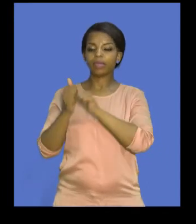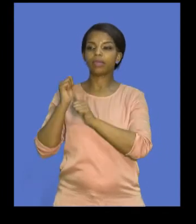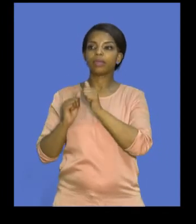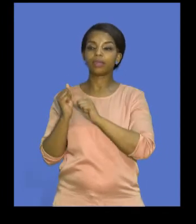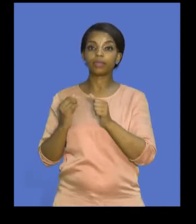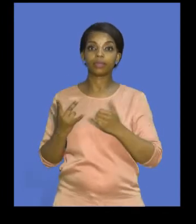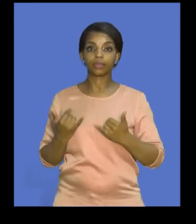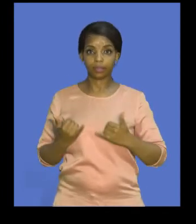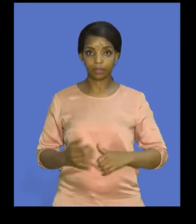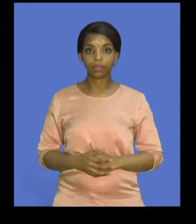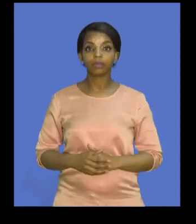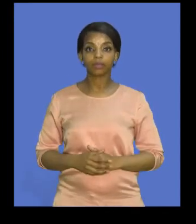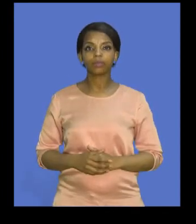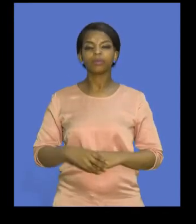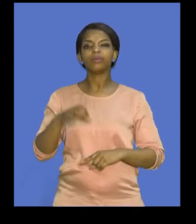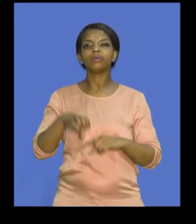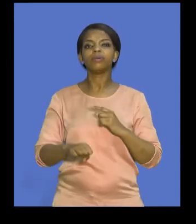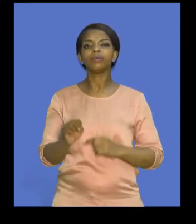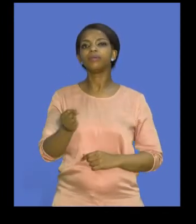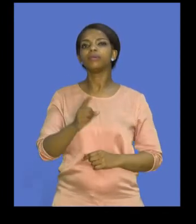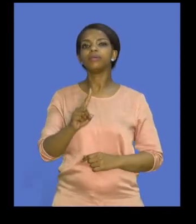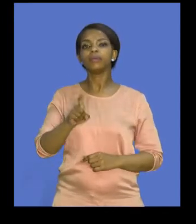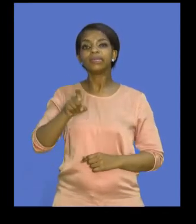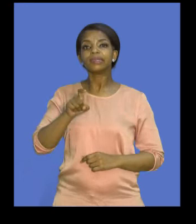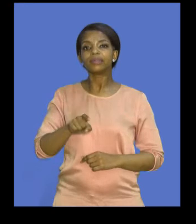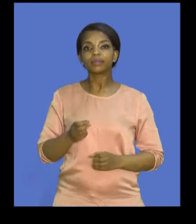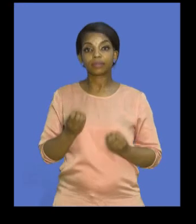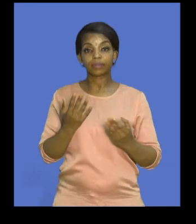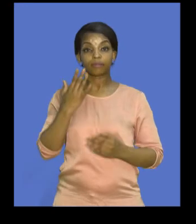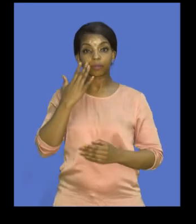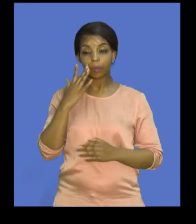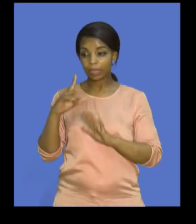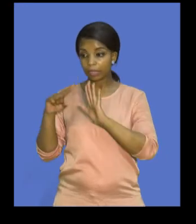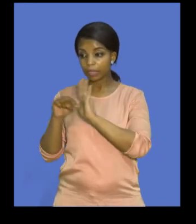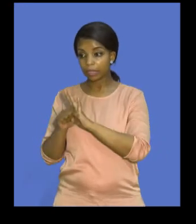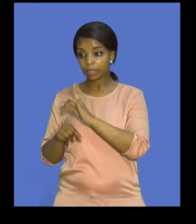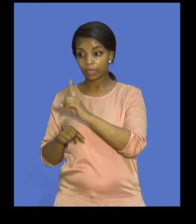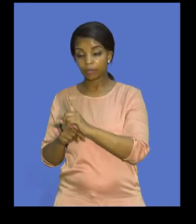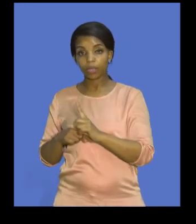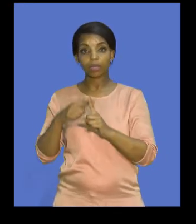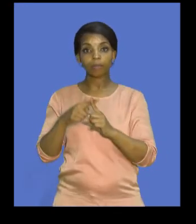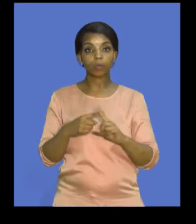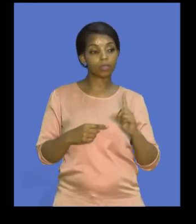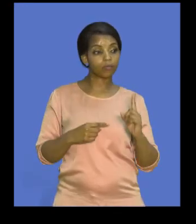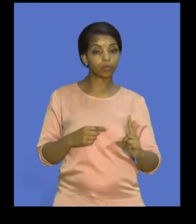given when the charge is -1 and +1 and the distance is 3 centimeters, the force is